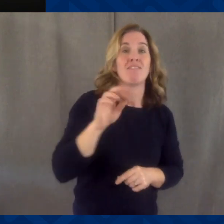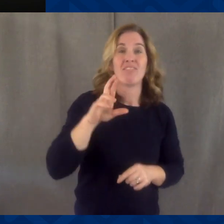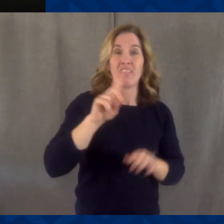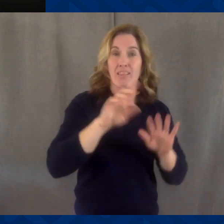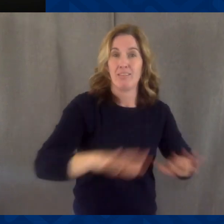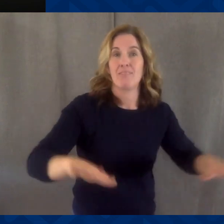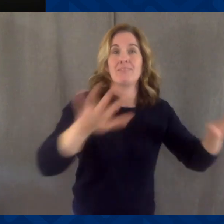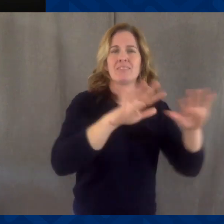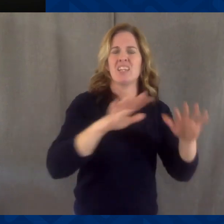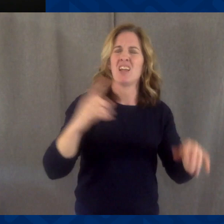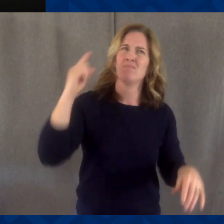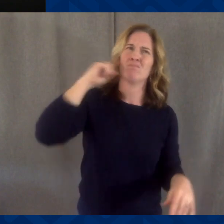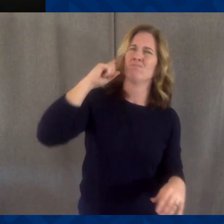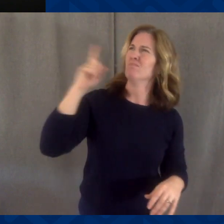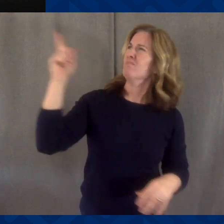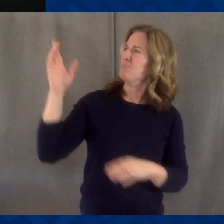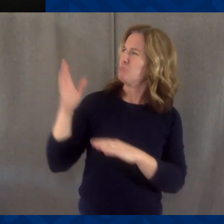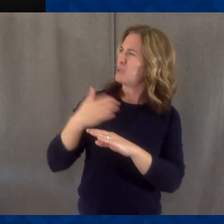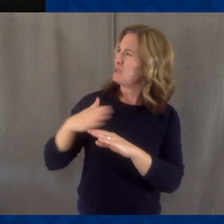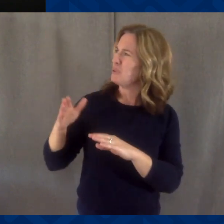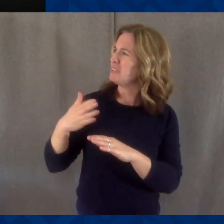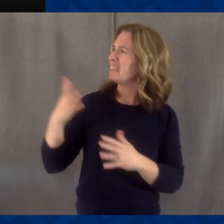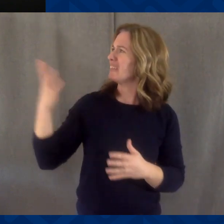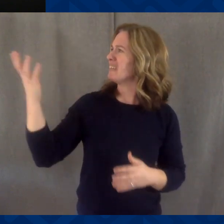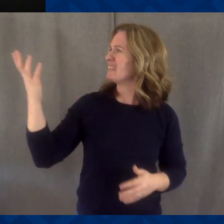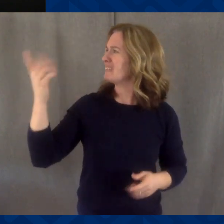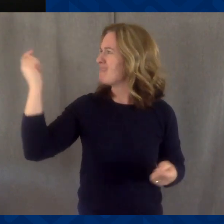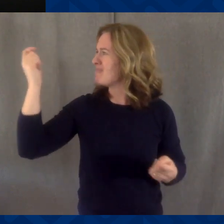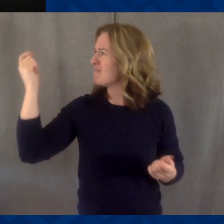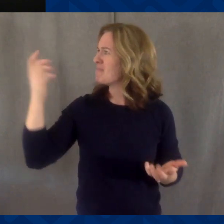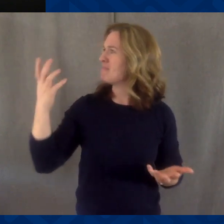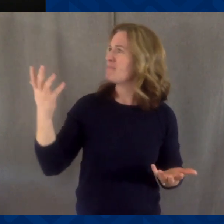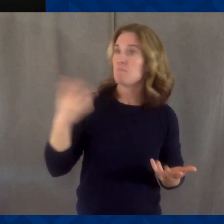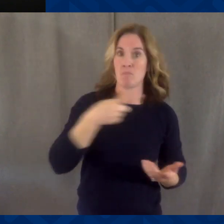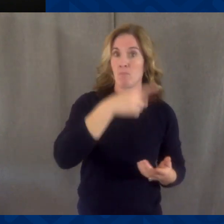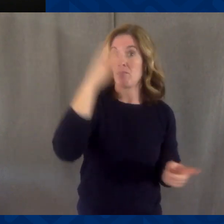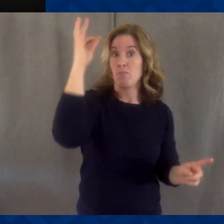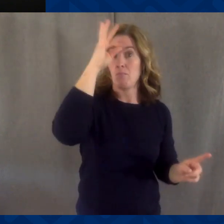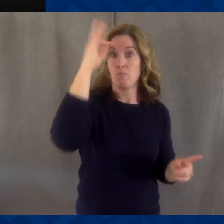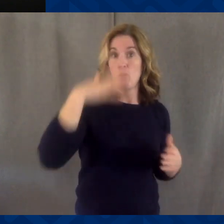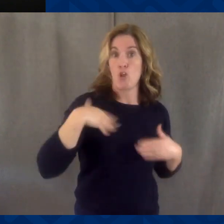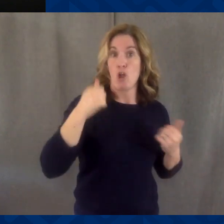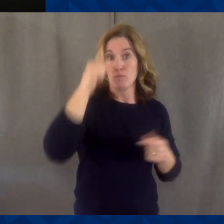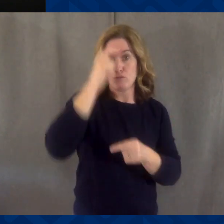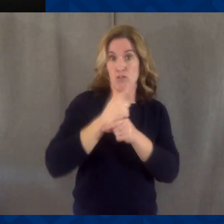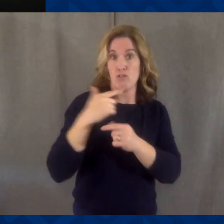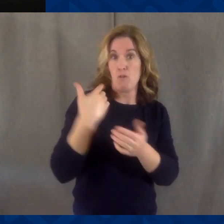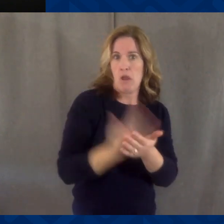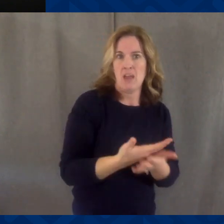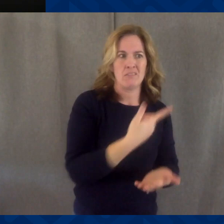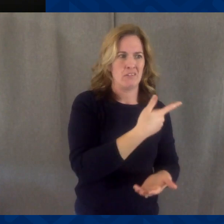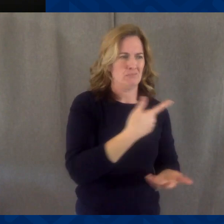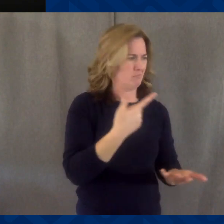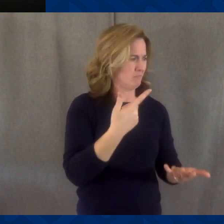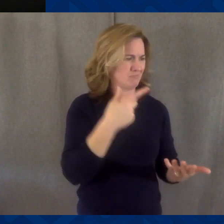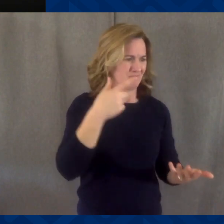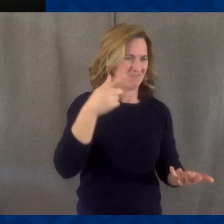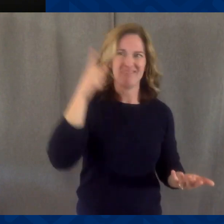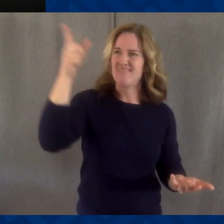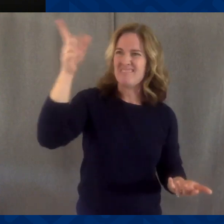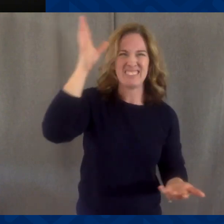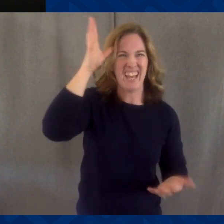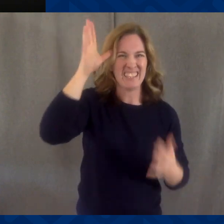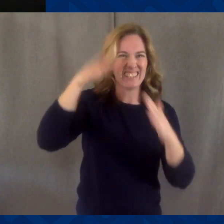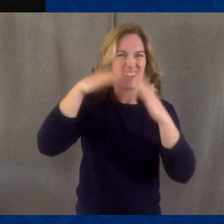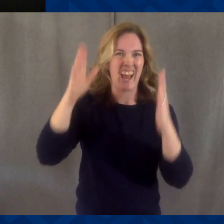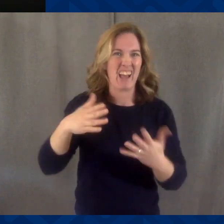dancing. And at this point, he has no idea yet that the younger brother has gone home. For all he knows, his dad's in the house having some sort of midlife crisis, dancing